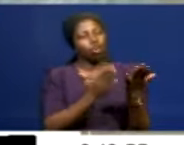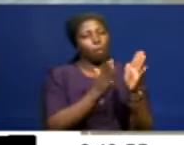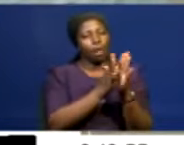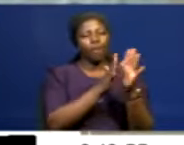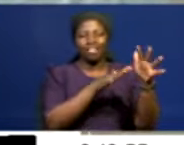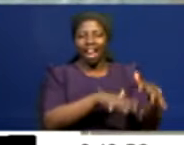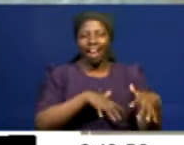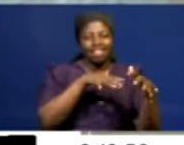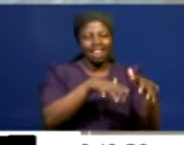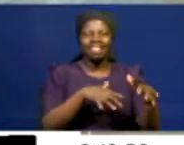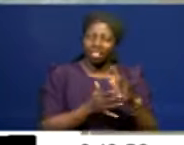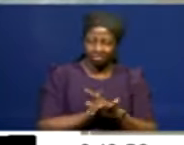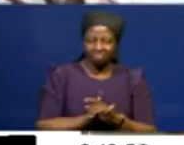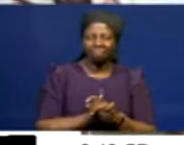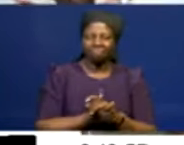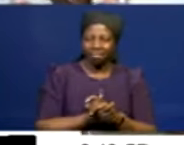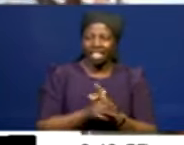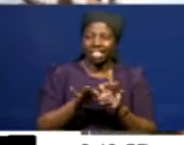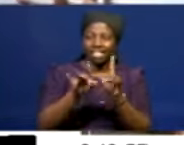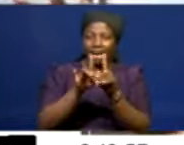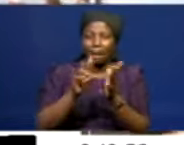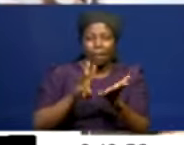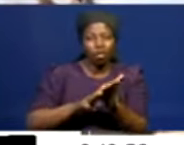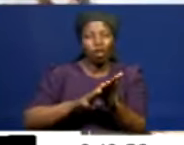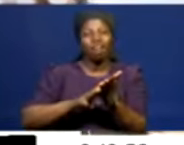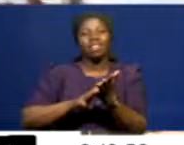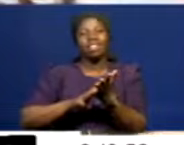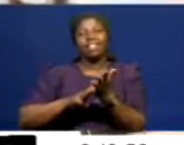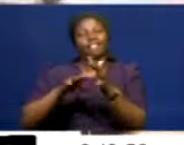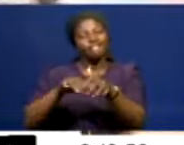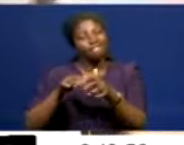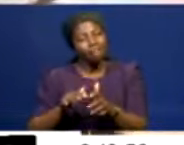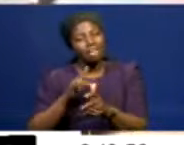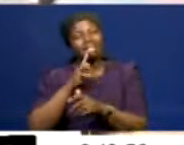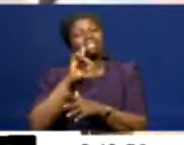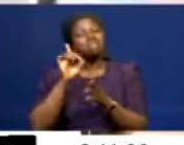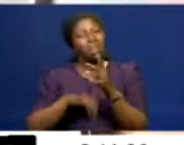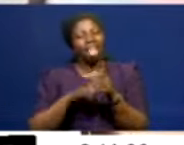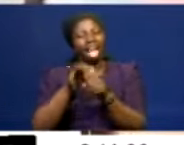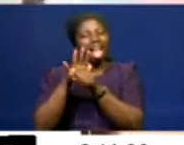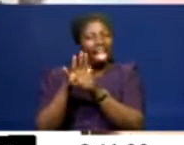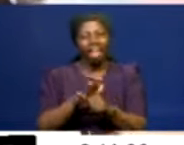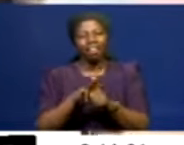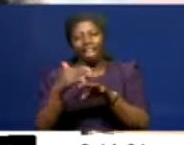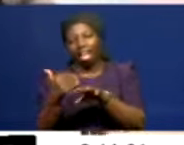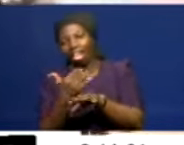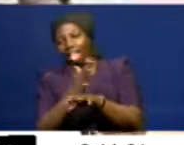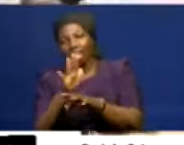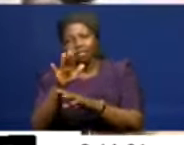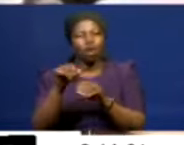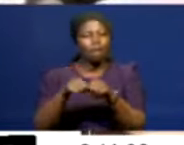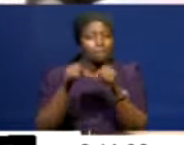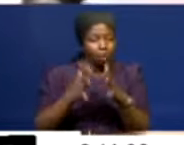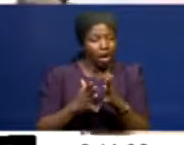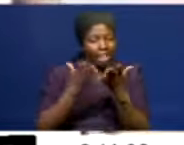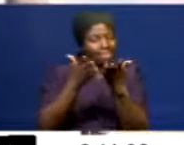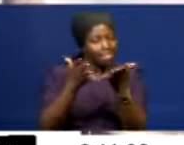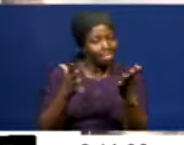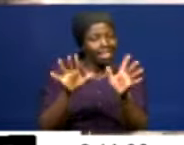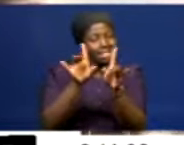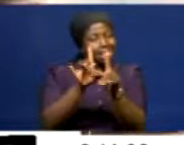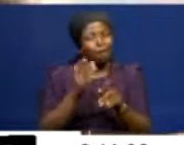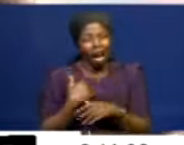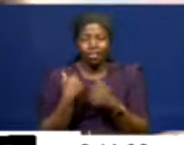fish farmers decry exploitation and mistreatment from middlemen. Compounded with high cost of feeds and a lack of storage